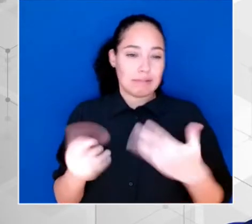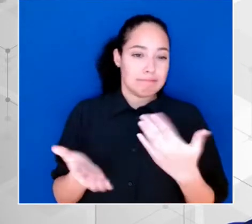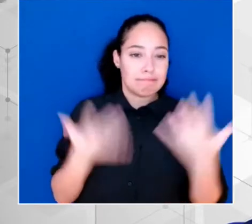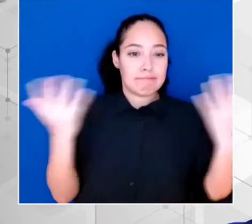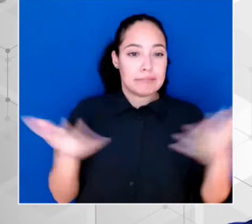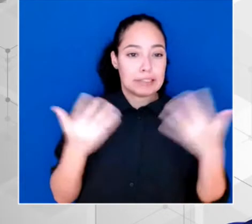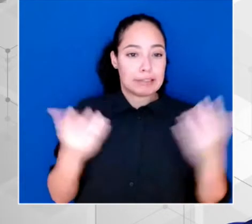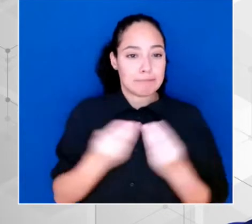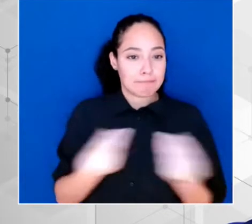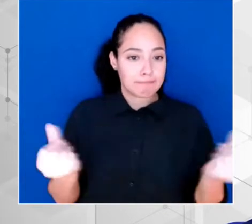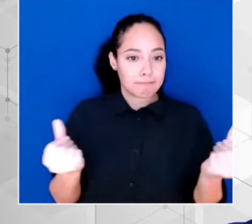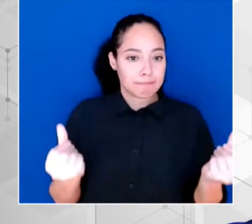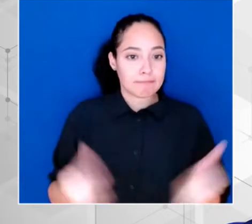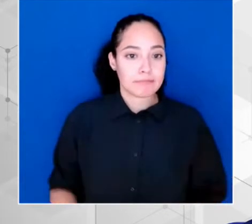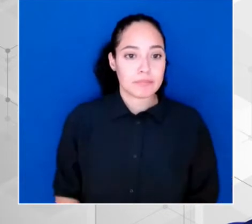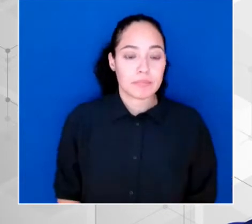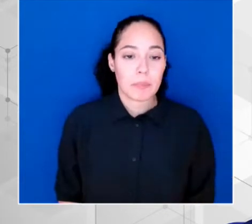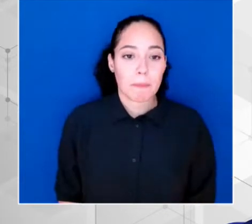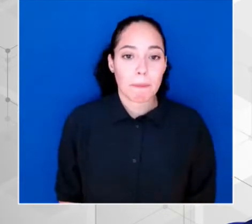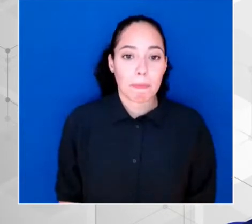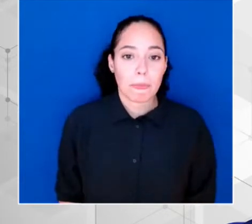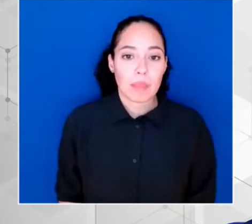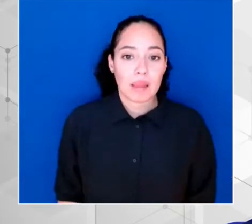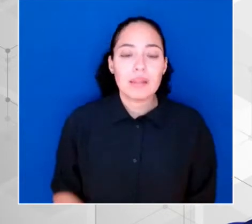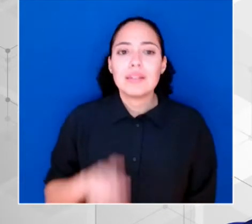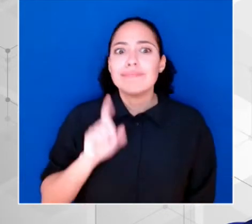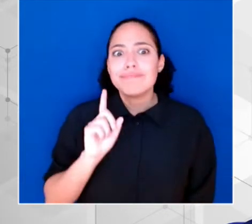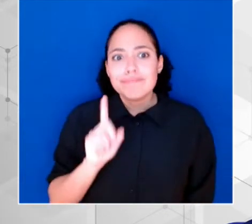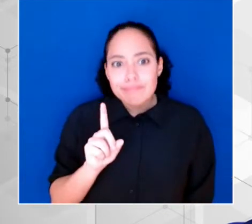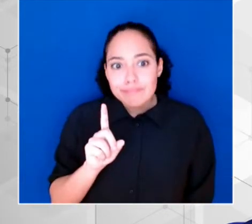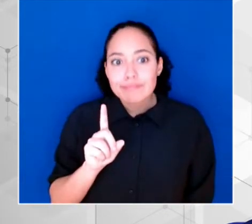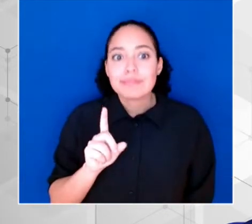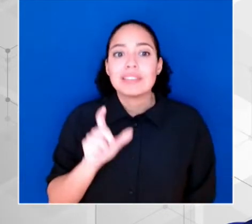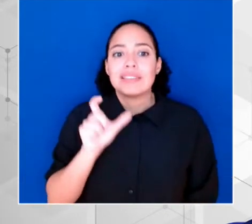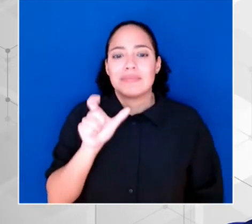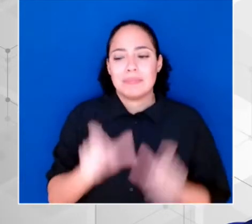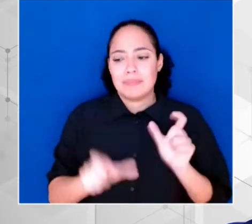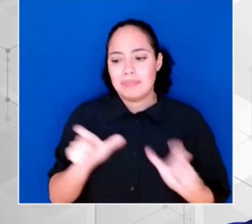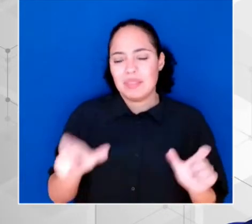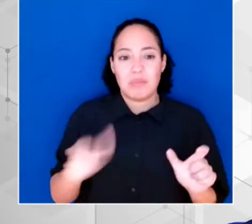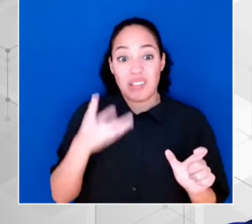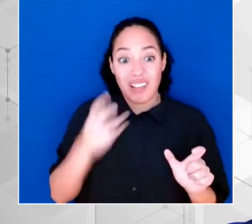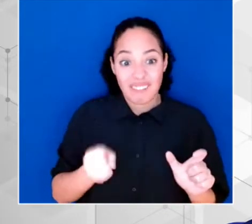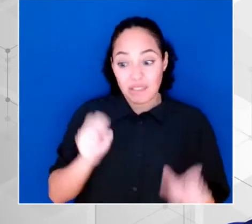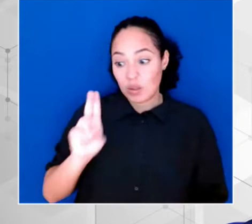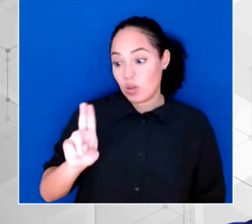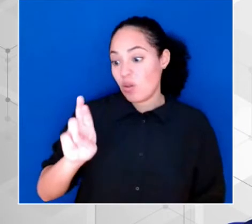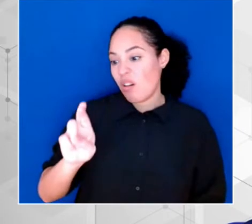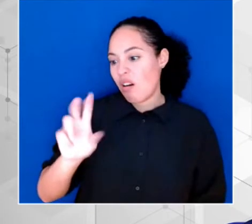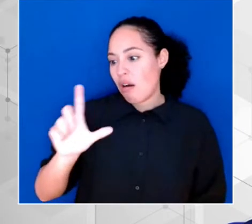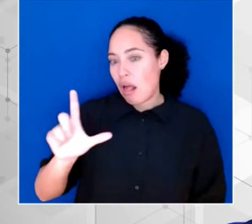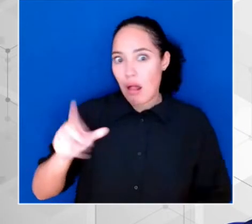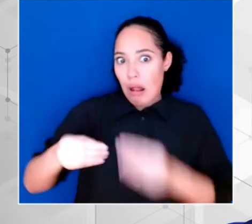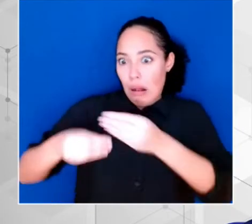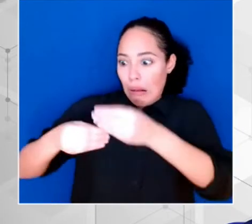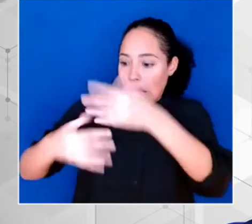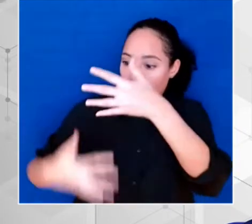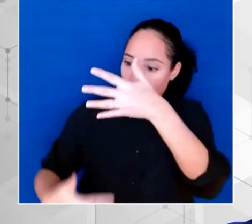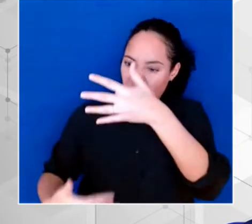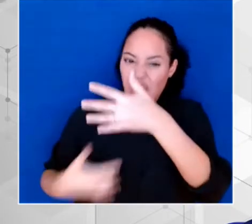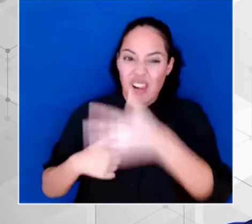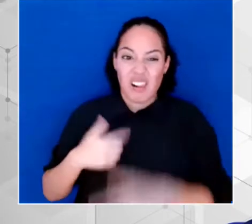But some people said, look, I have a lot of URLs. I don't want to test one by one. Is there any possibility that I can make a script out of this?